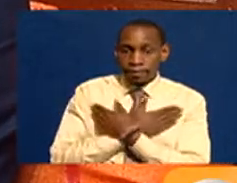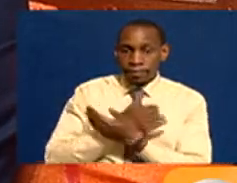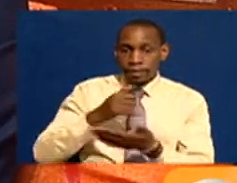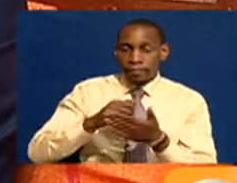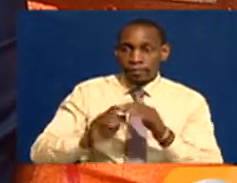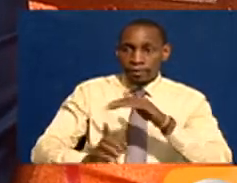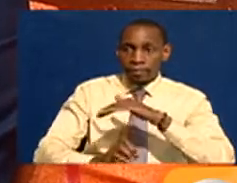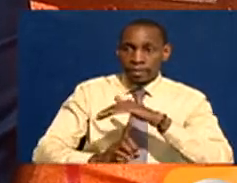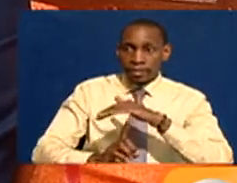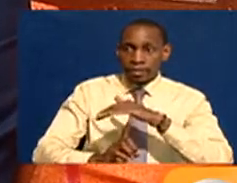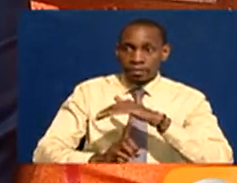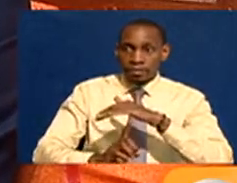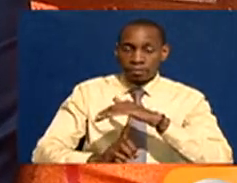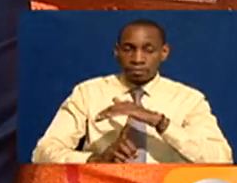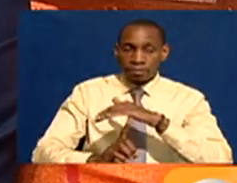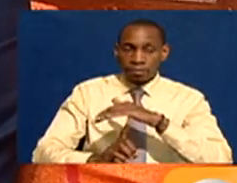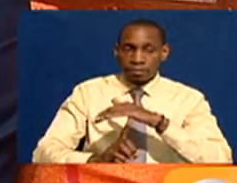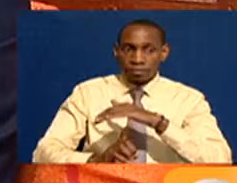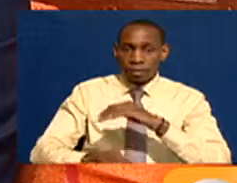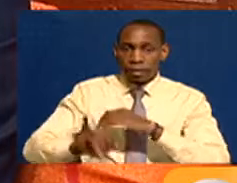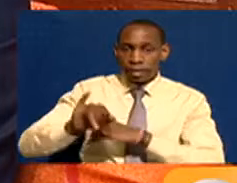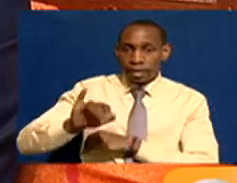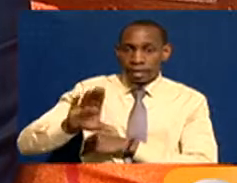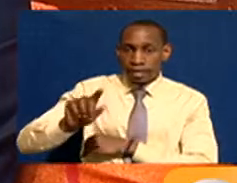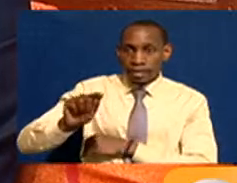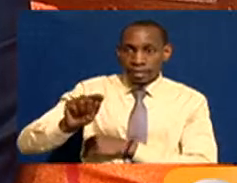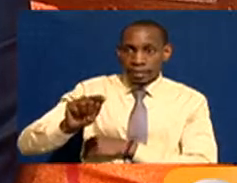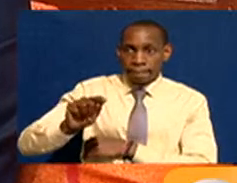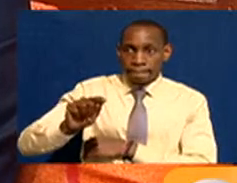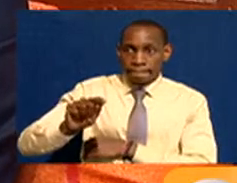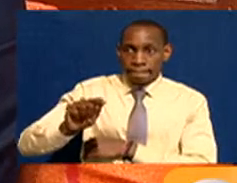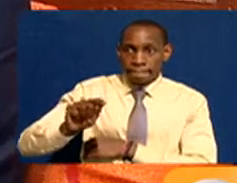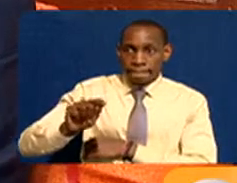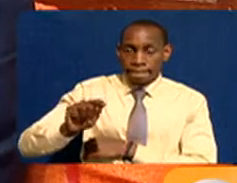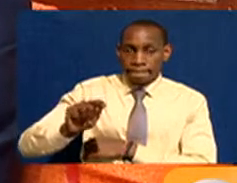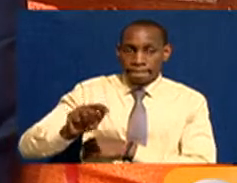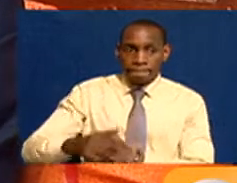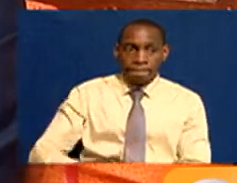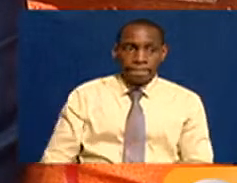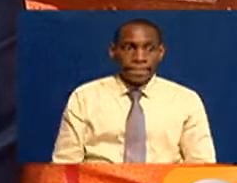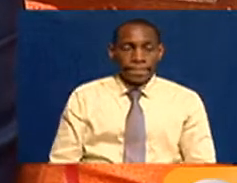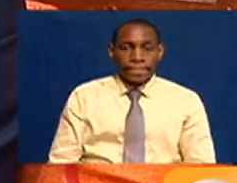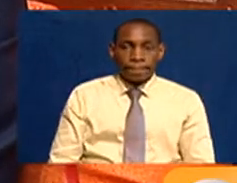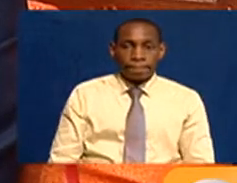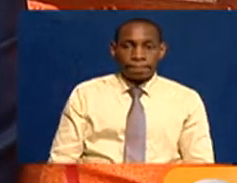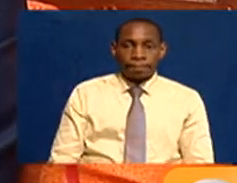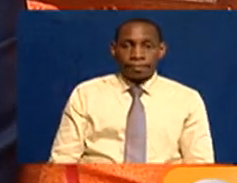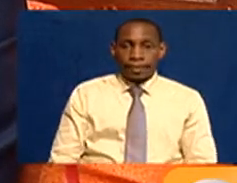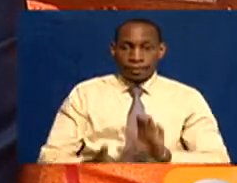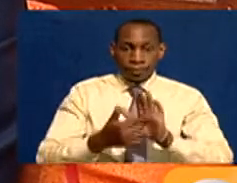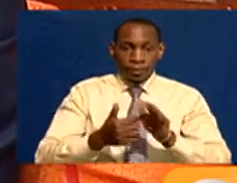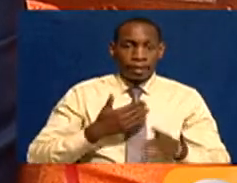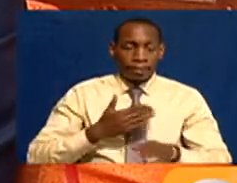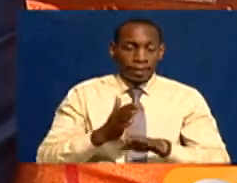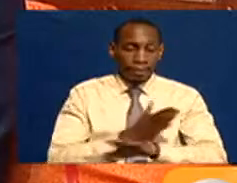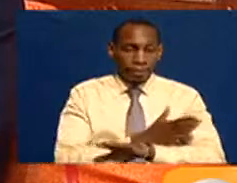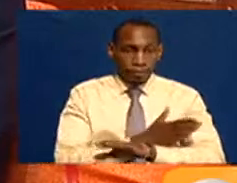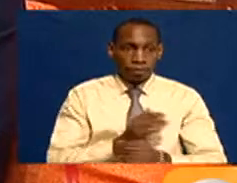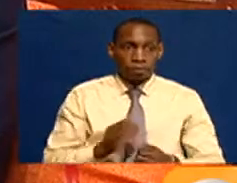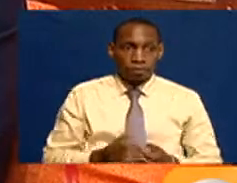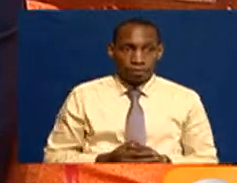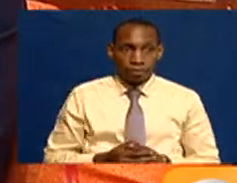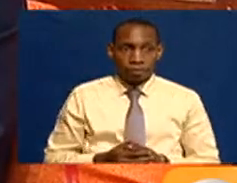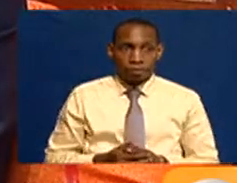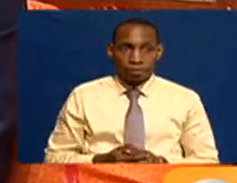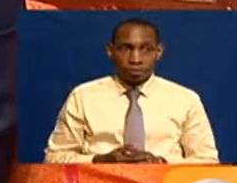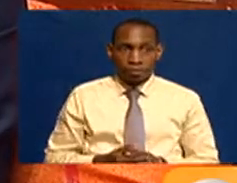ministry of ICT and so there's, as I said, there is, and that's